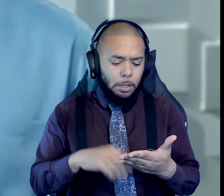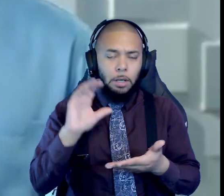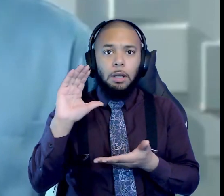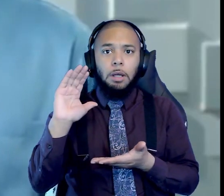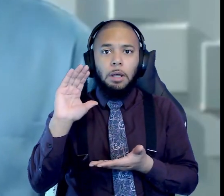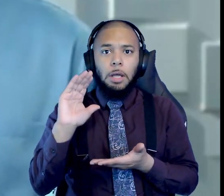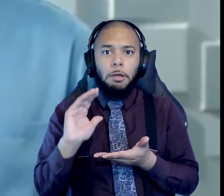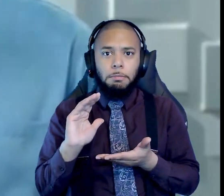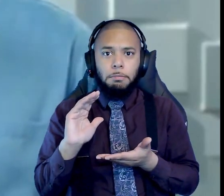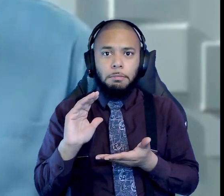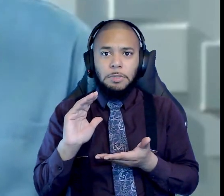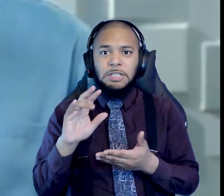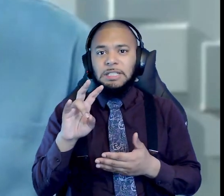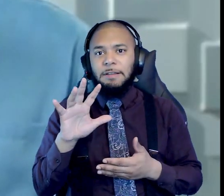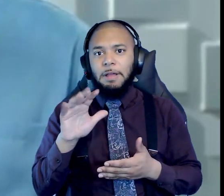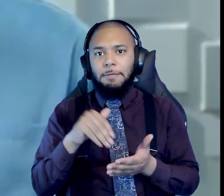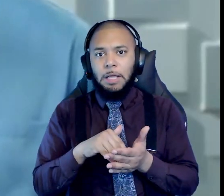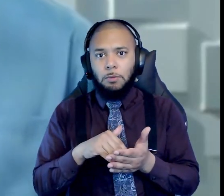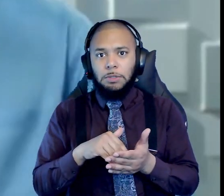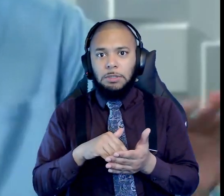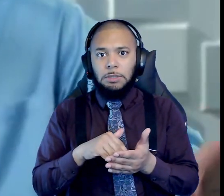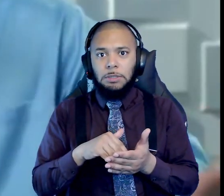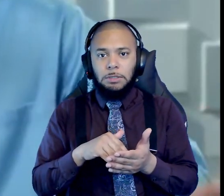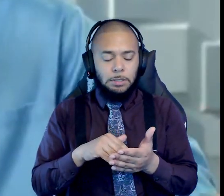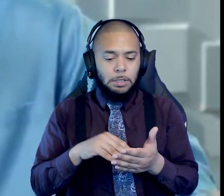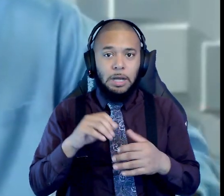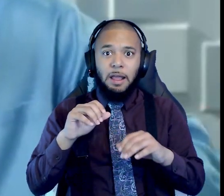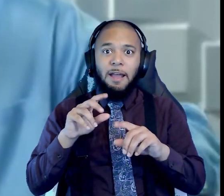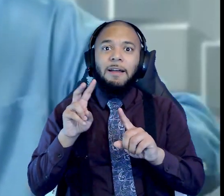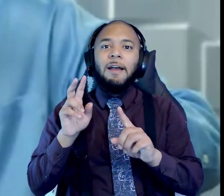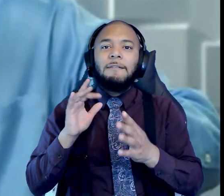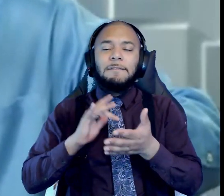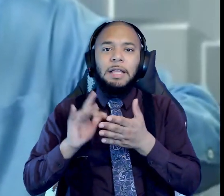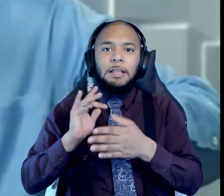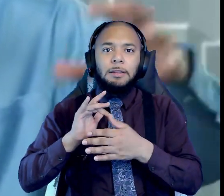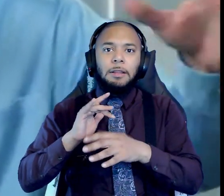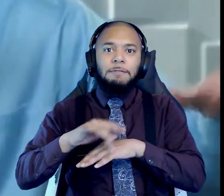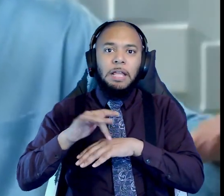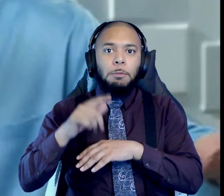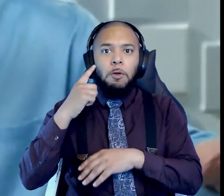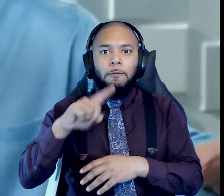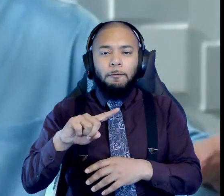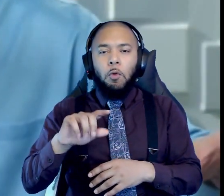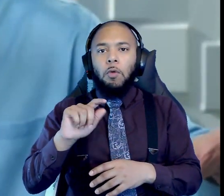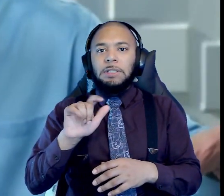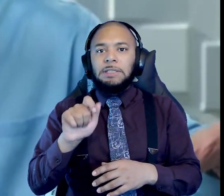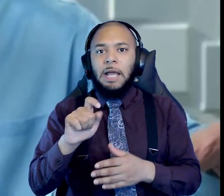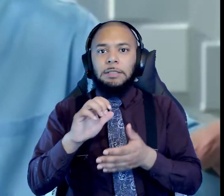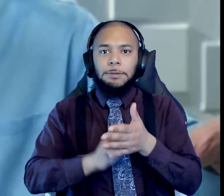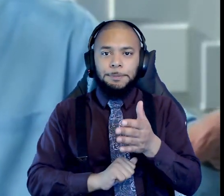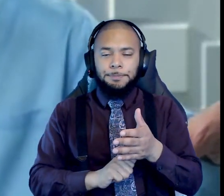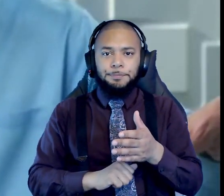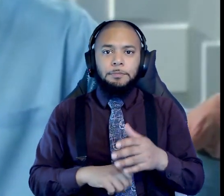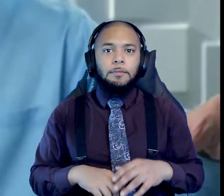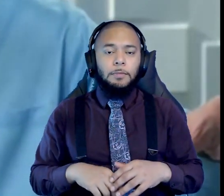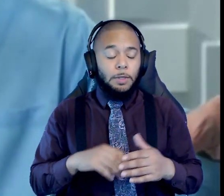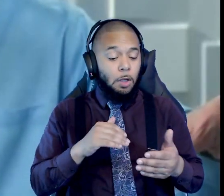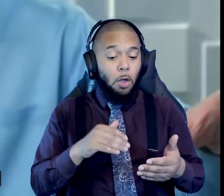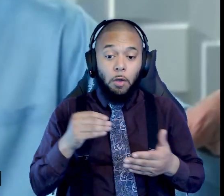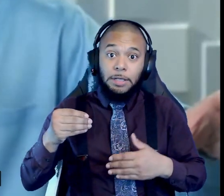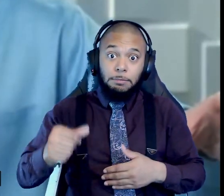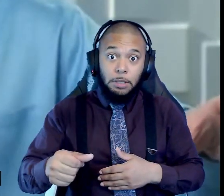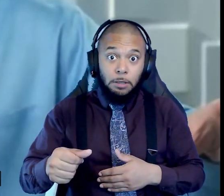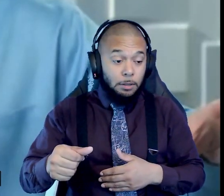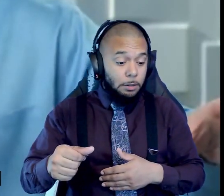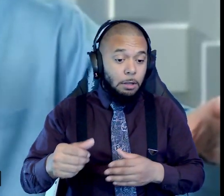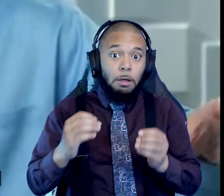okay now that number goes down to seventy five thousand what's that he spent another four thousand dollars on health care okay now that